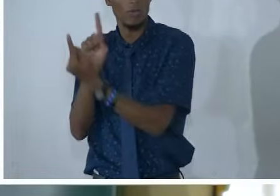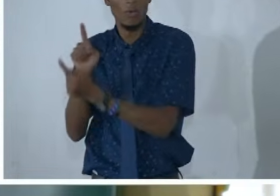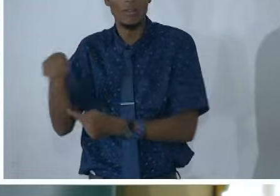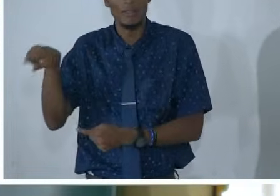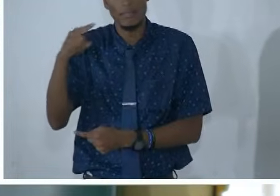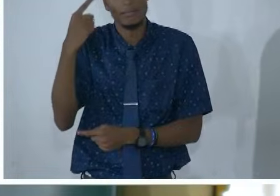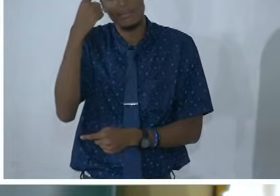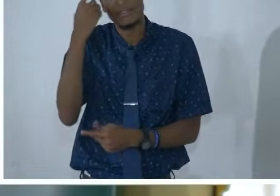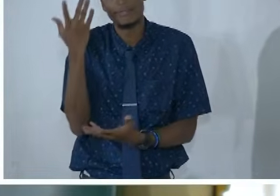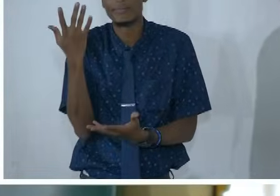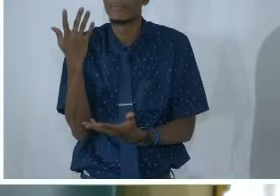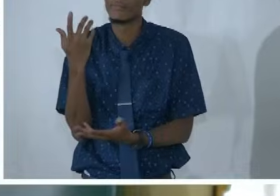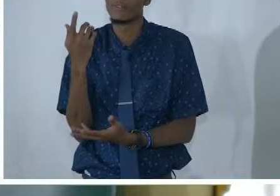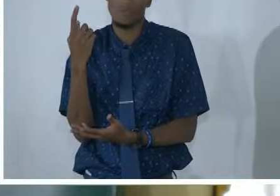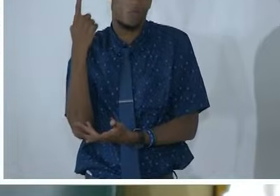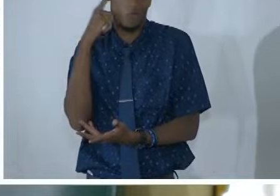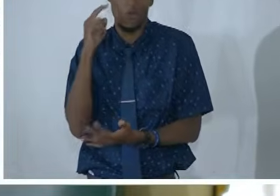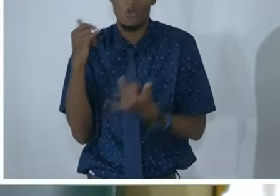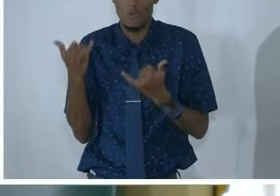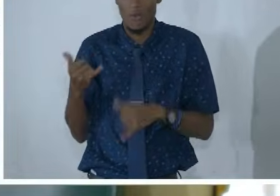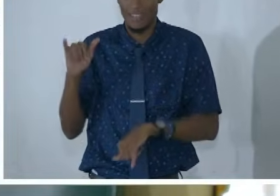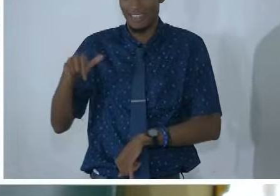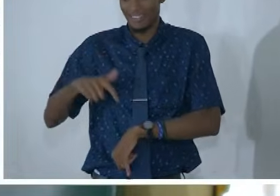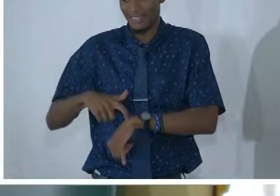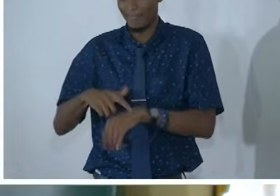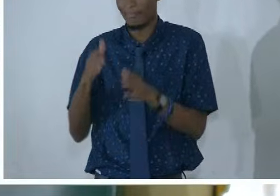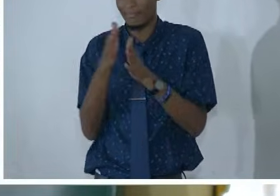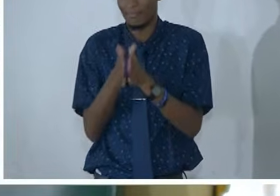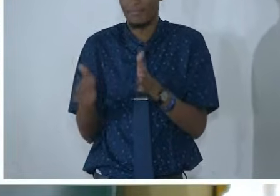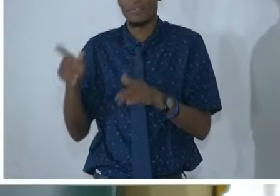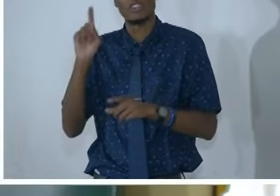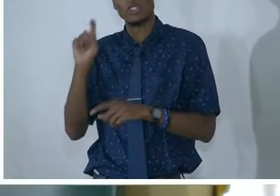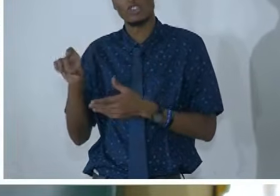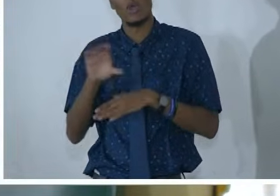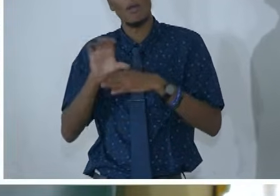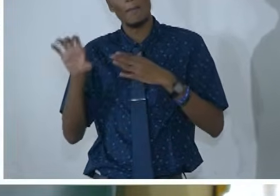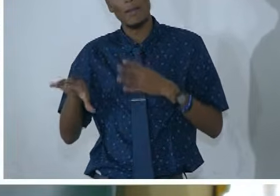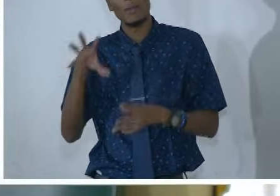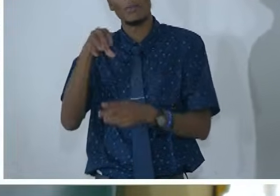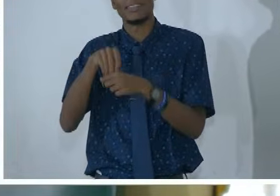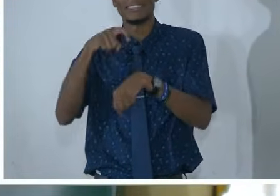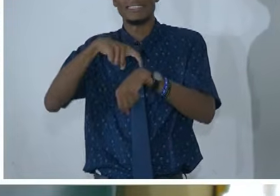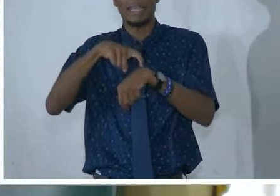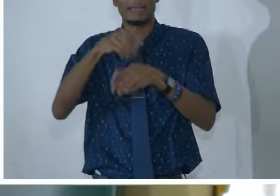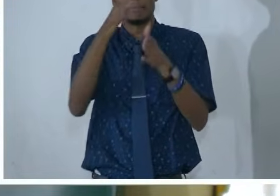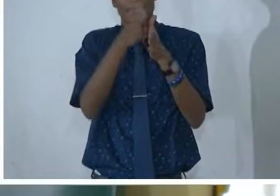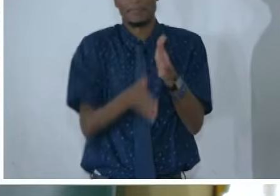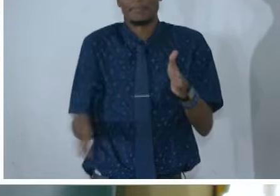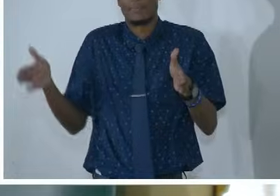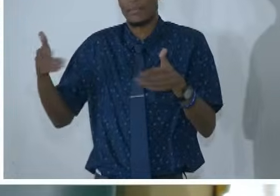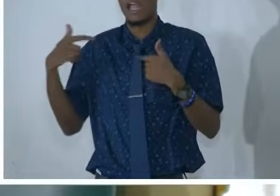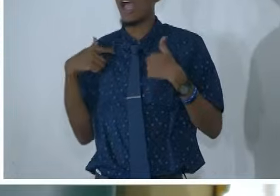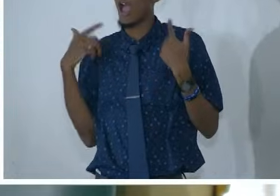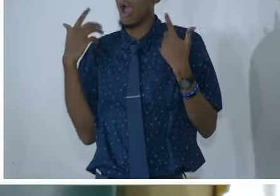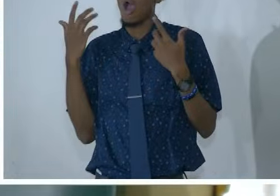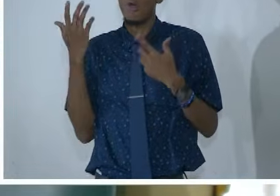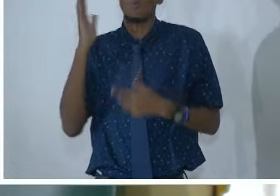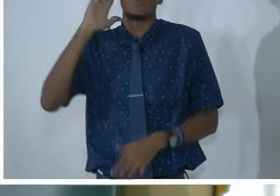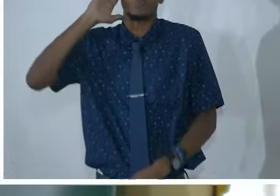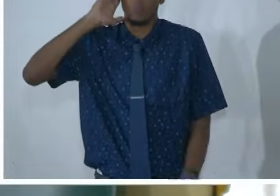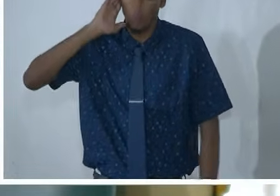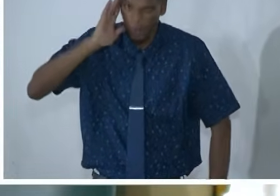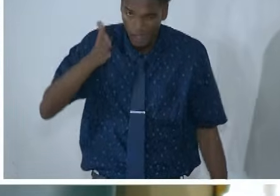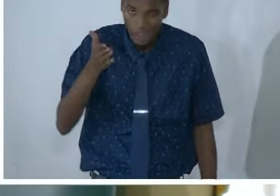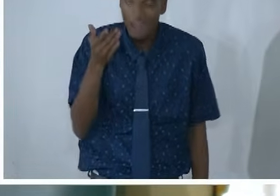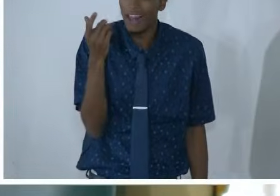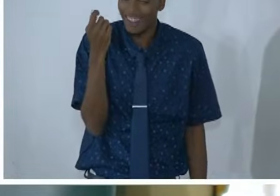say, as of all your pits must be completed within the time frame prescribed, right? I will, however,